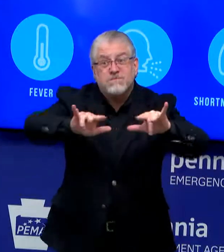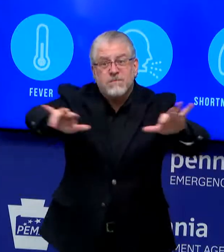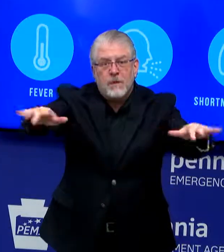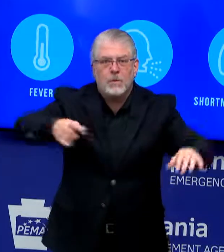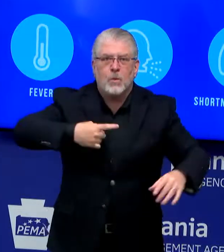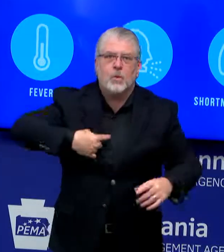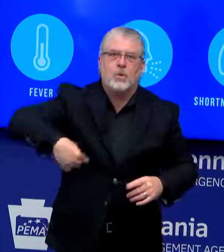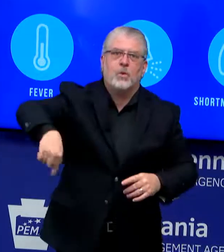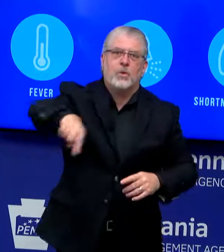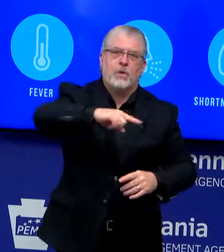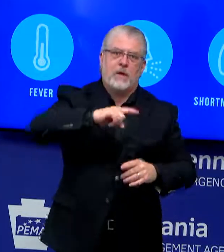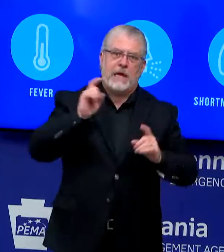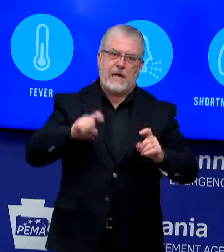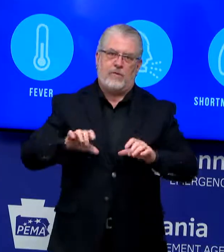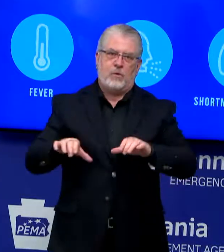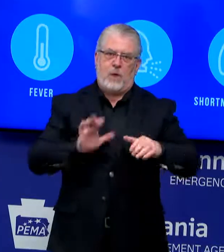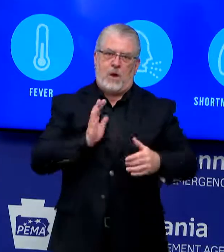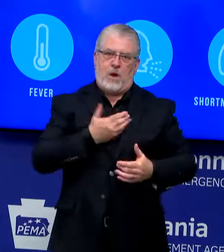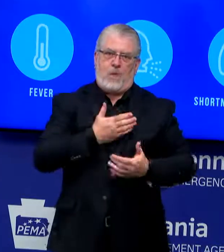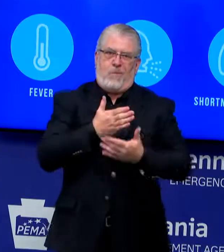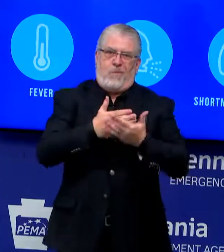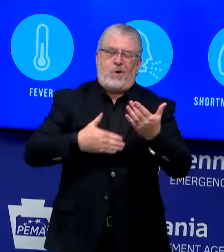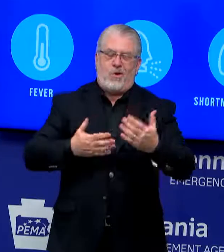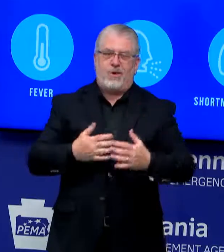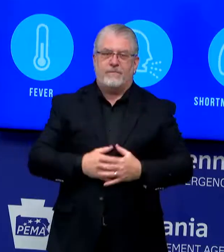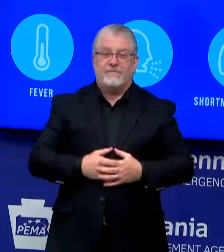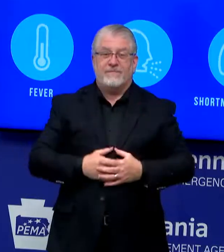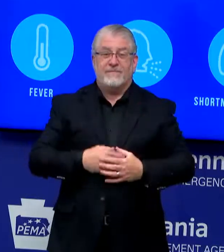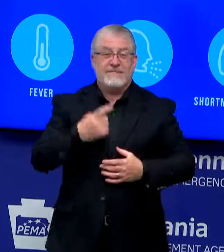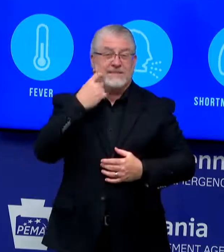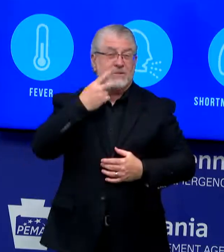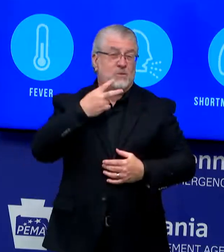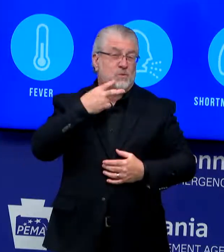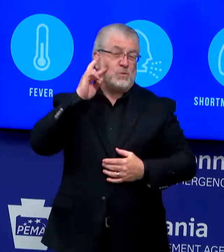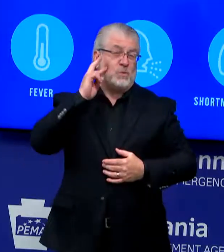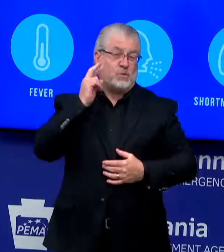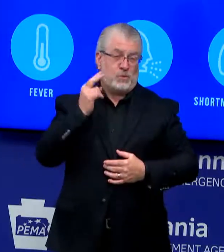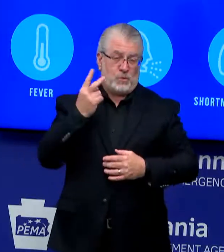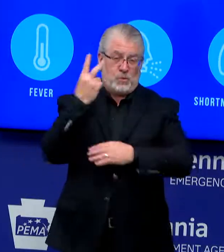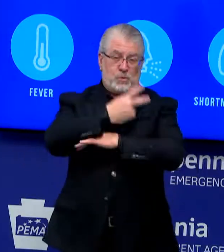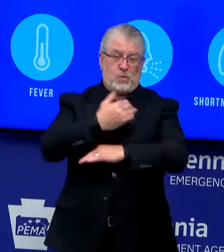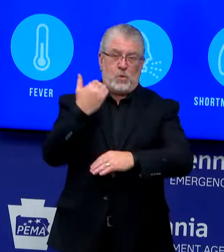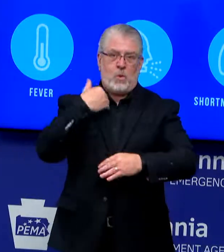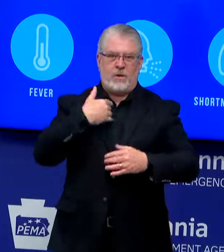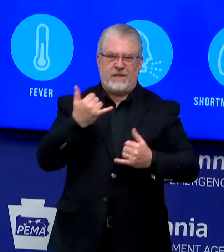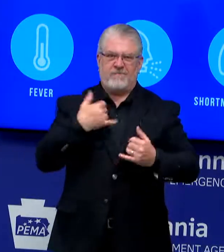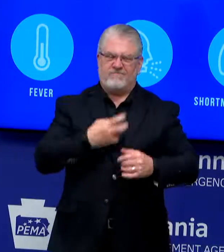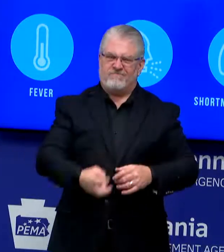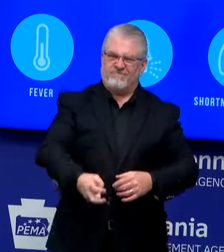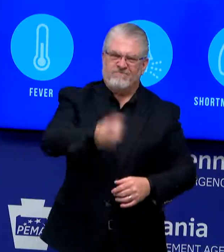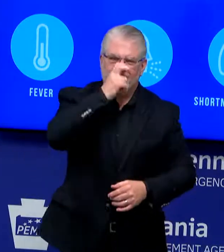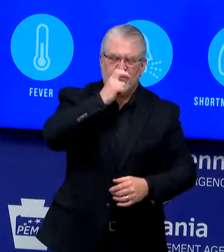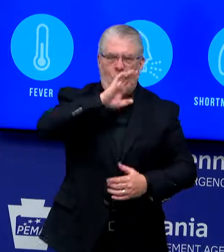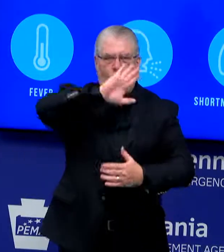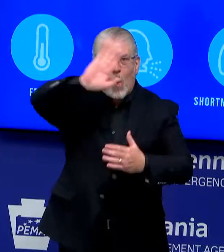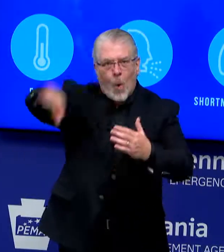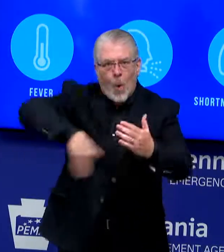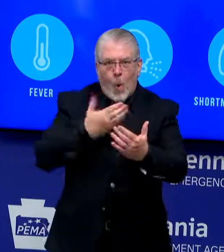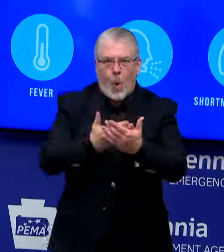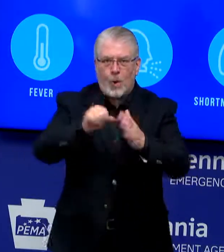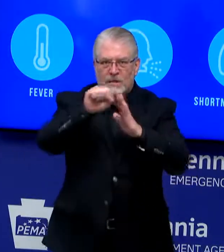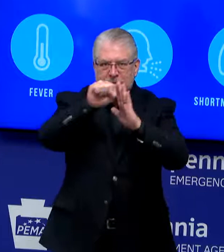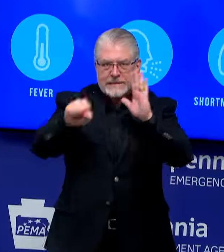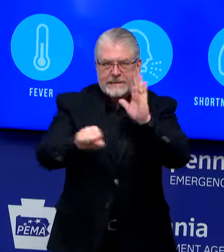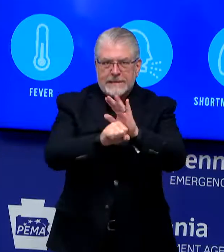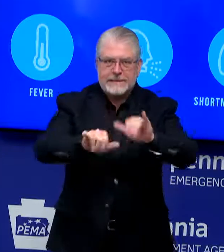distancing efforts by instituting a statewide stay-at-home order, building on the county stay-at-home orders, the business closure order,